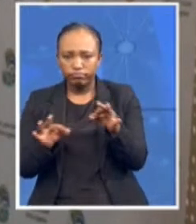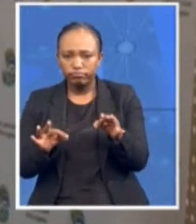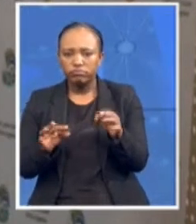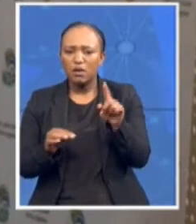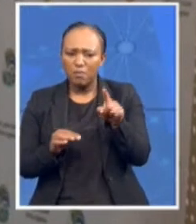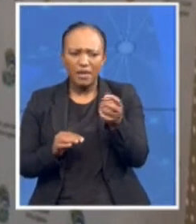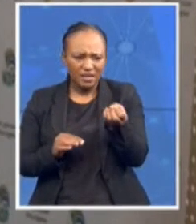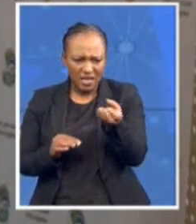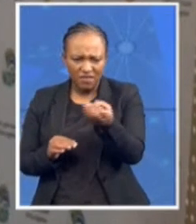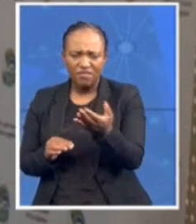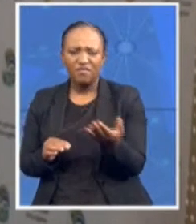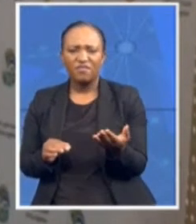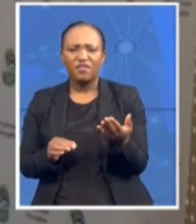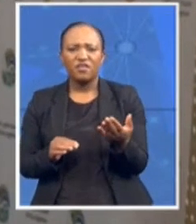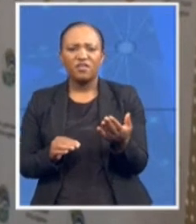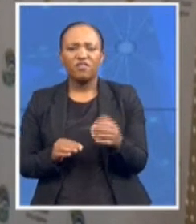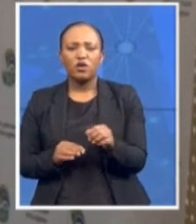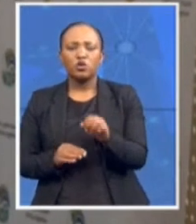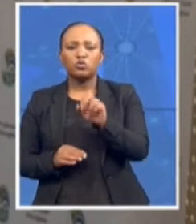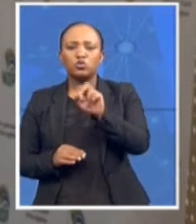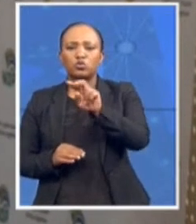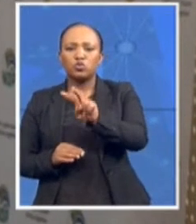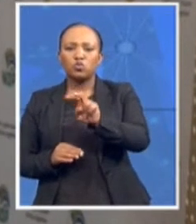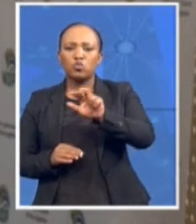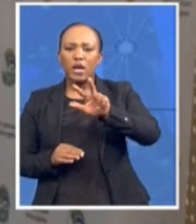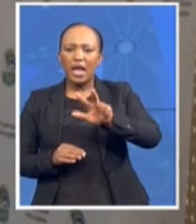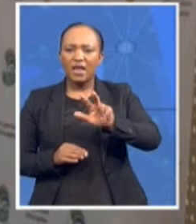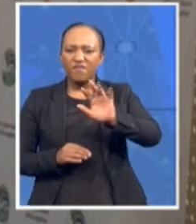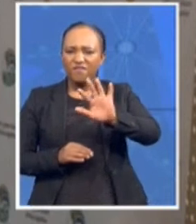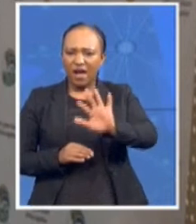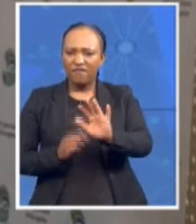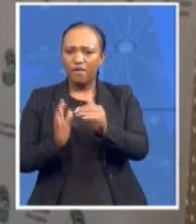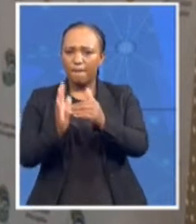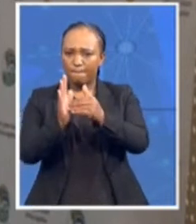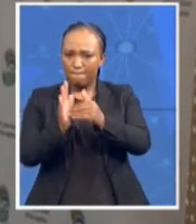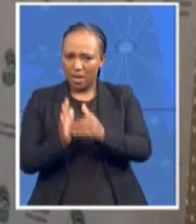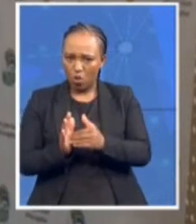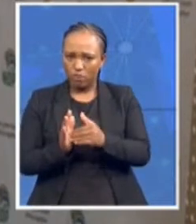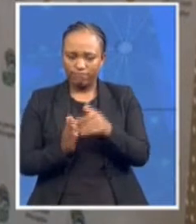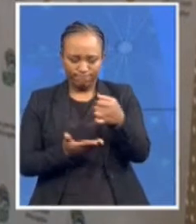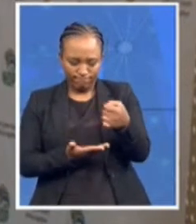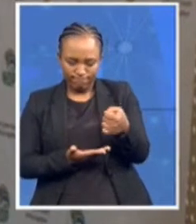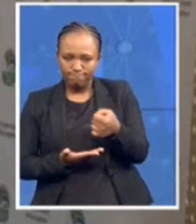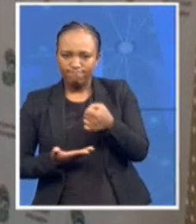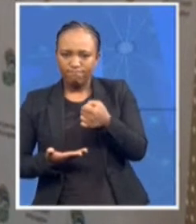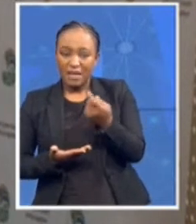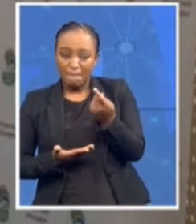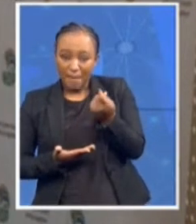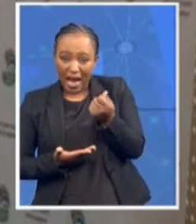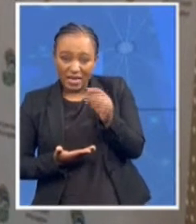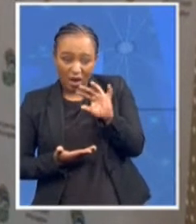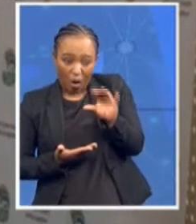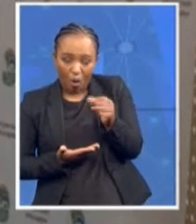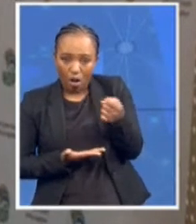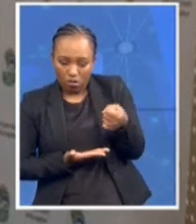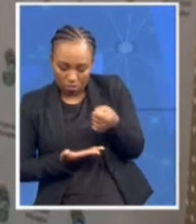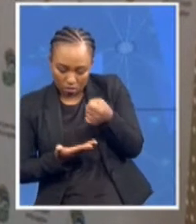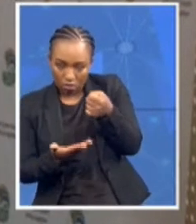285 million rands, each and every cent of that money should go to artists, and will go to